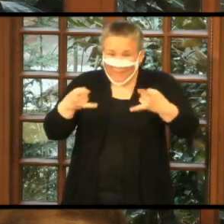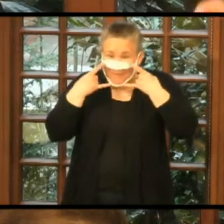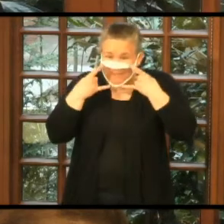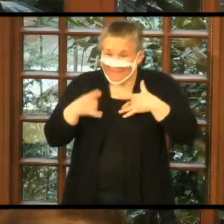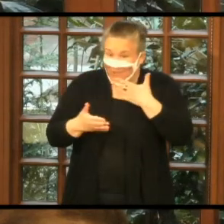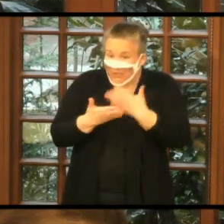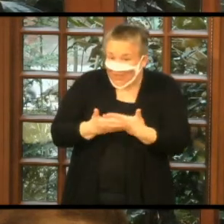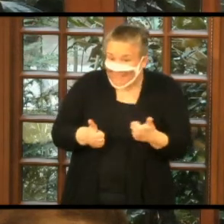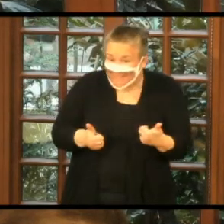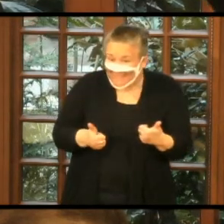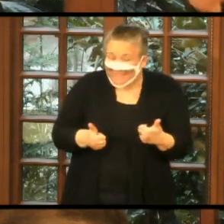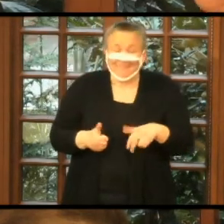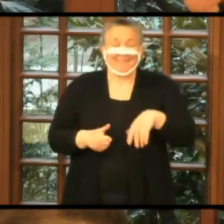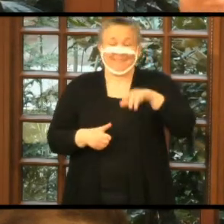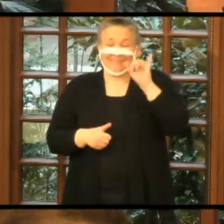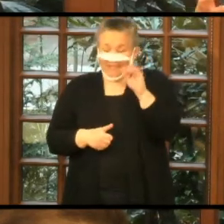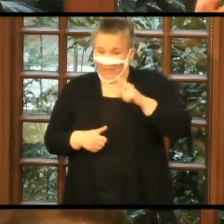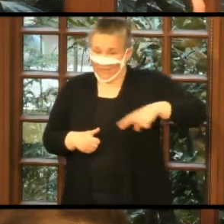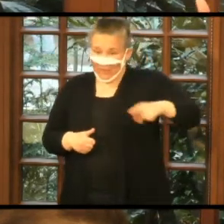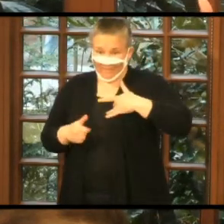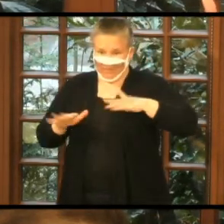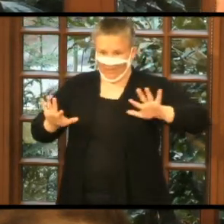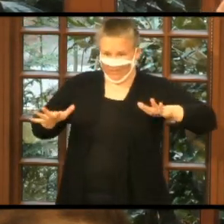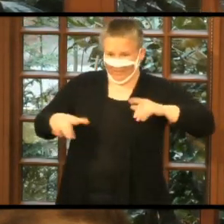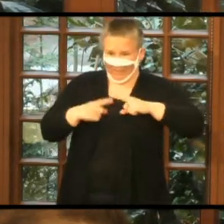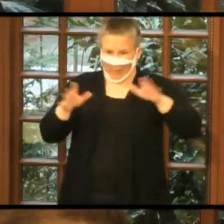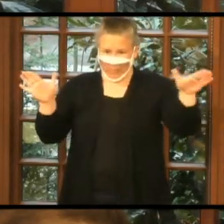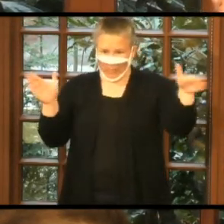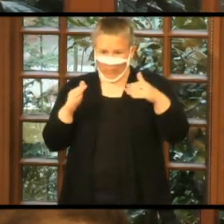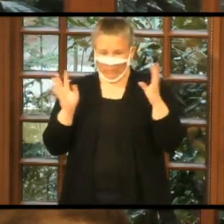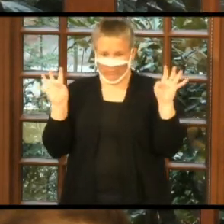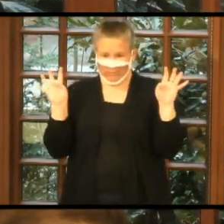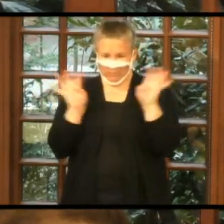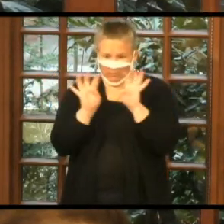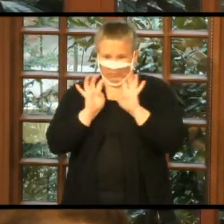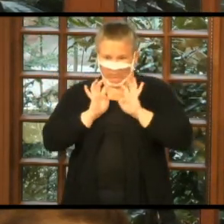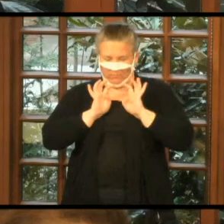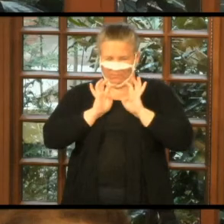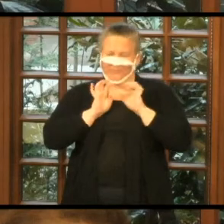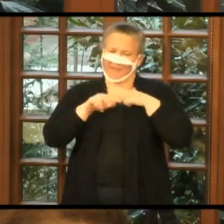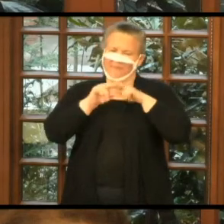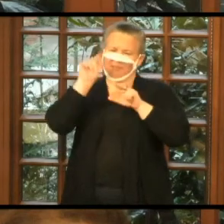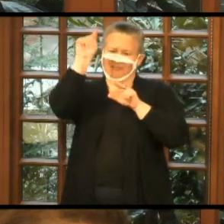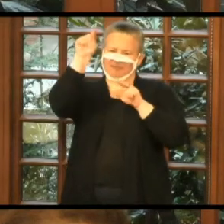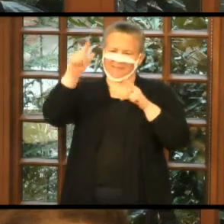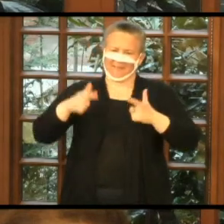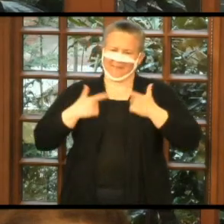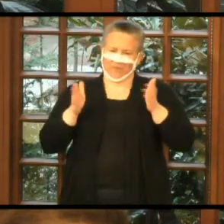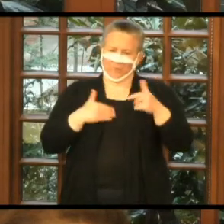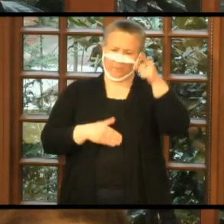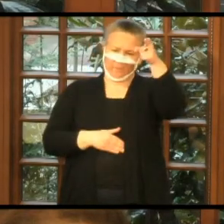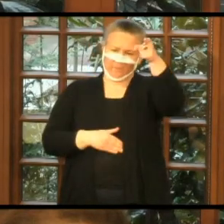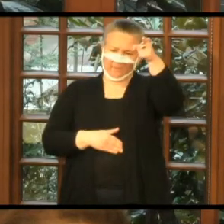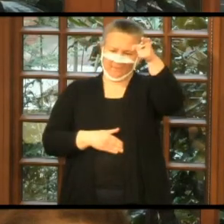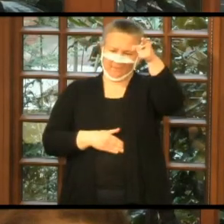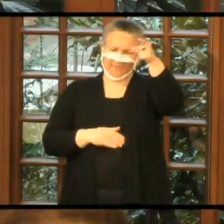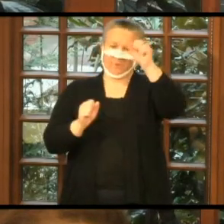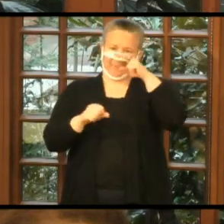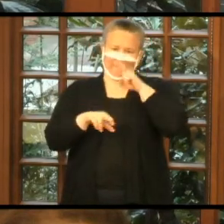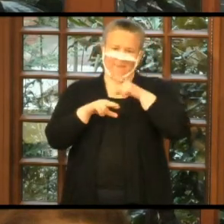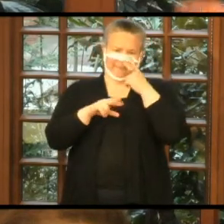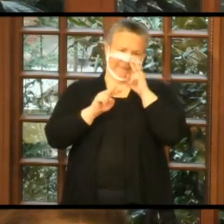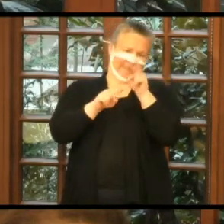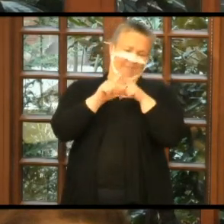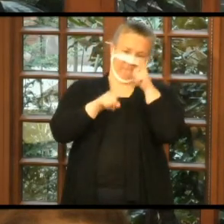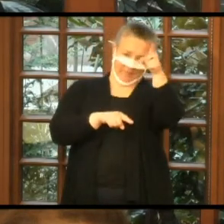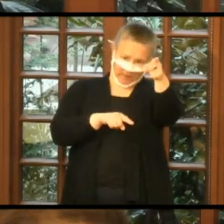good. If anybody is nervous about being in a room this crowded, there are seats in the living room and you can see there.